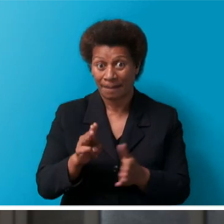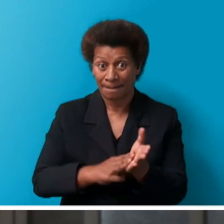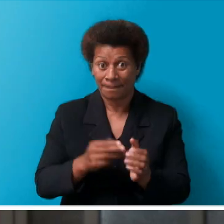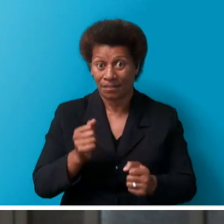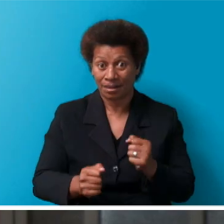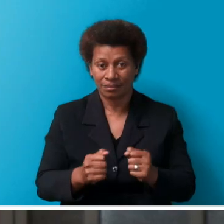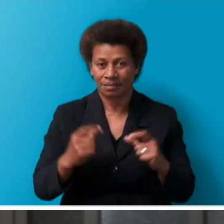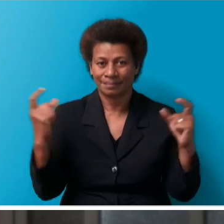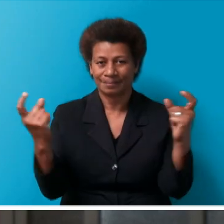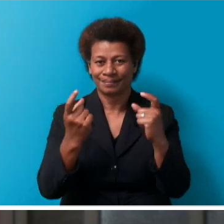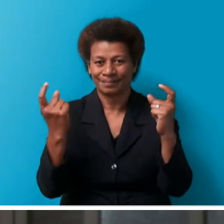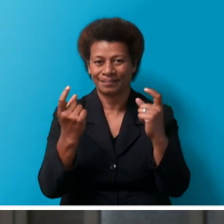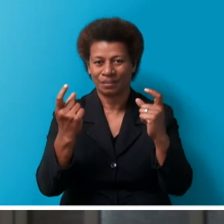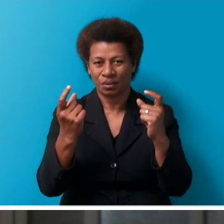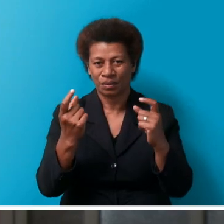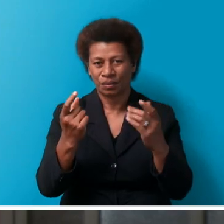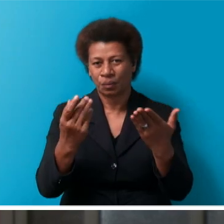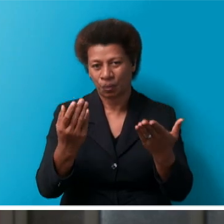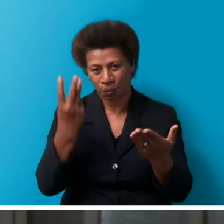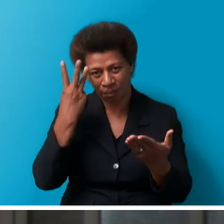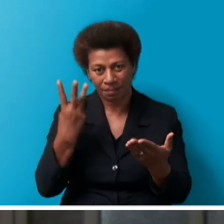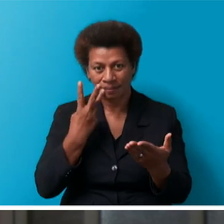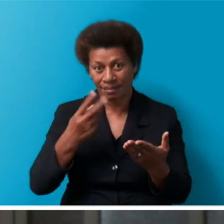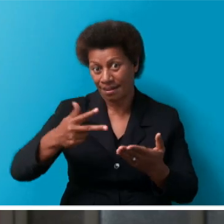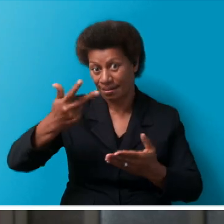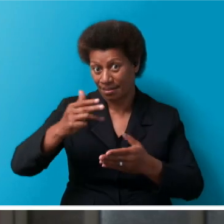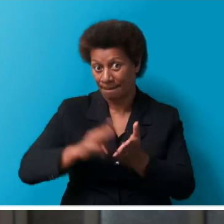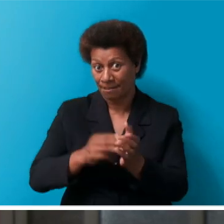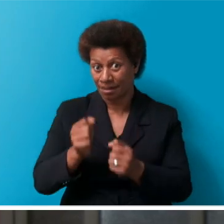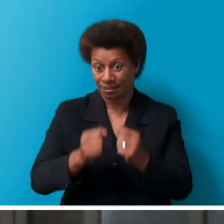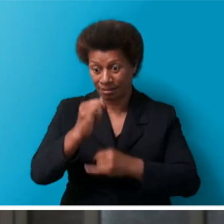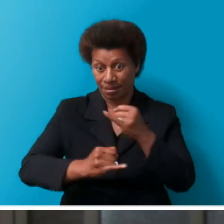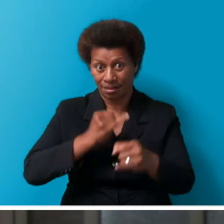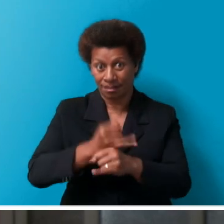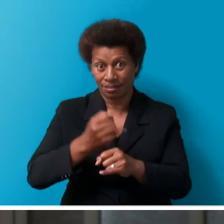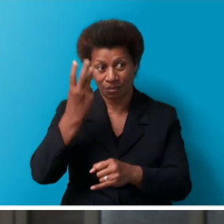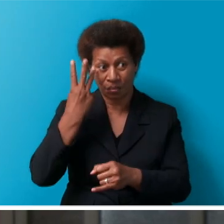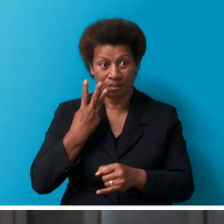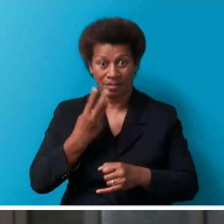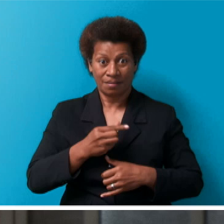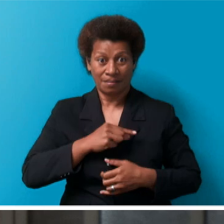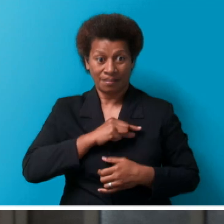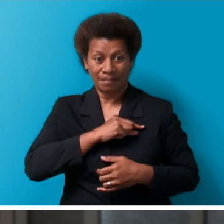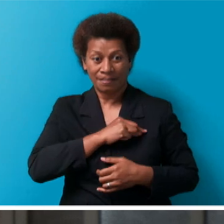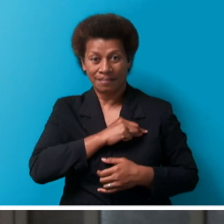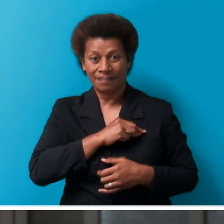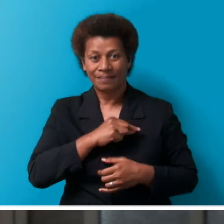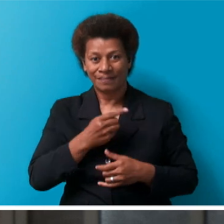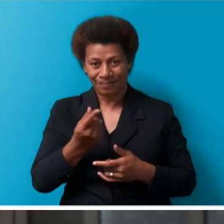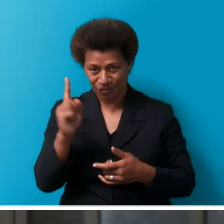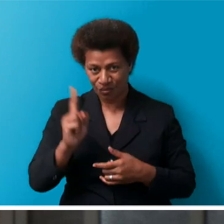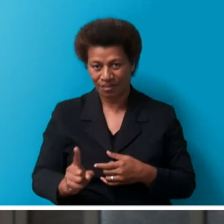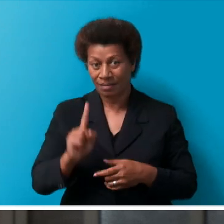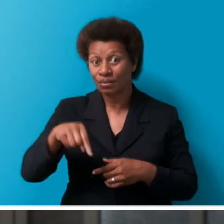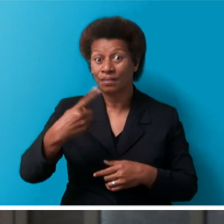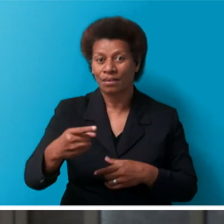our women. 8th March is International Women's Day, and thank you for those who have picked up the pin and worn it today. Tomorrow we have the